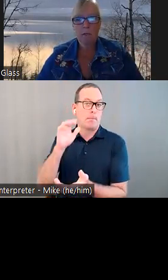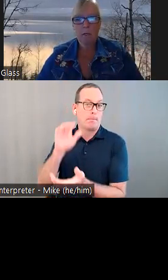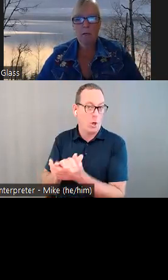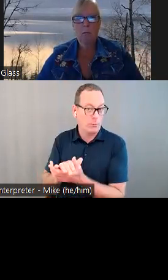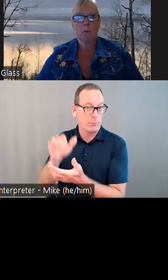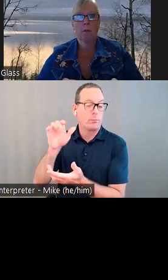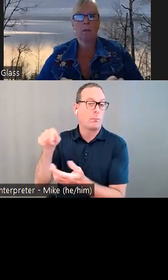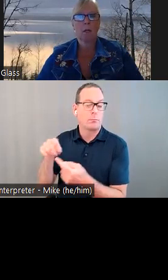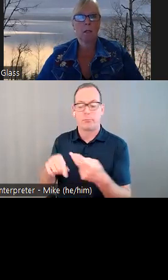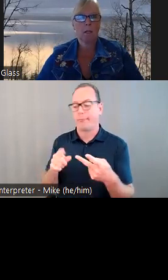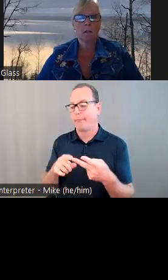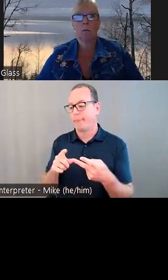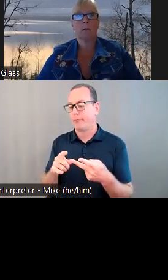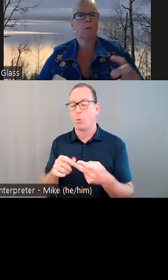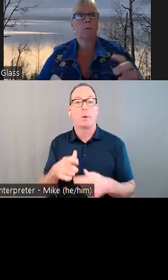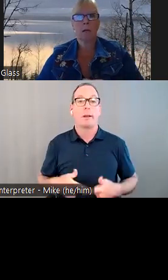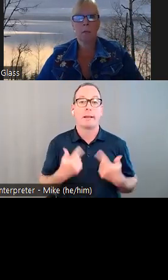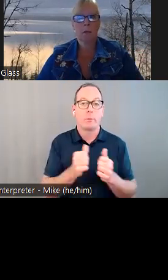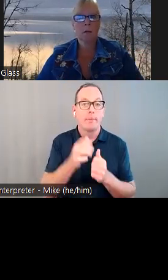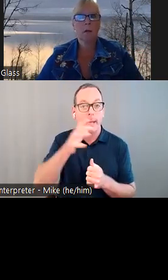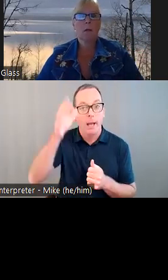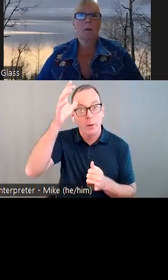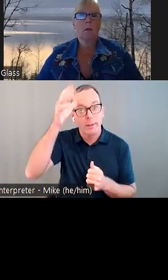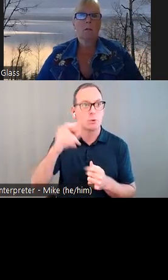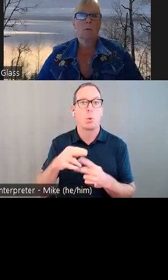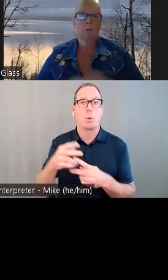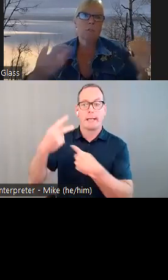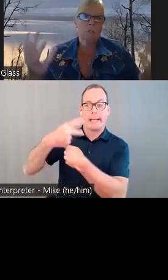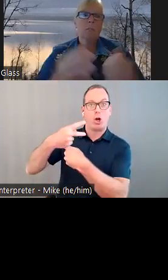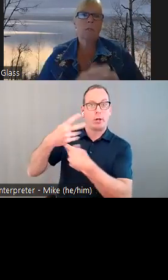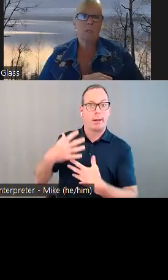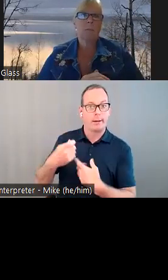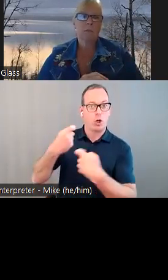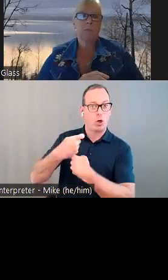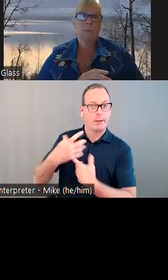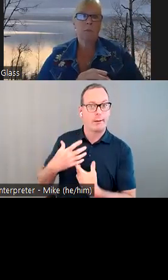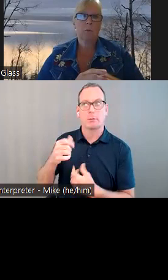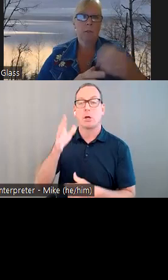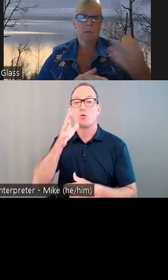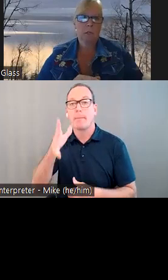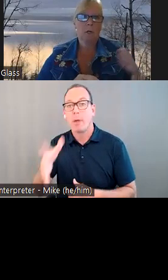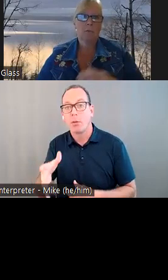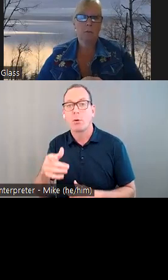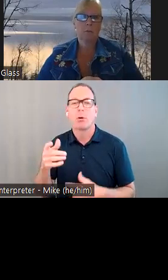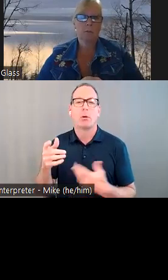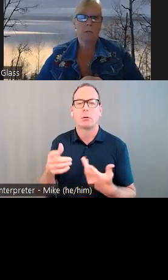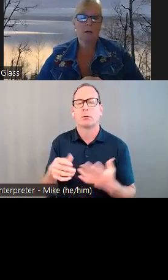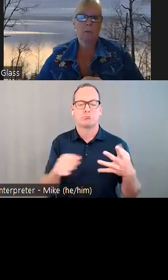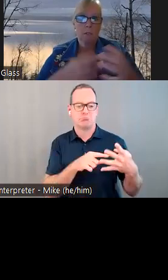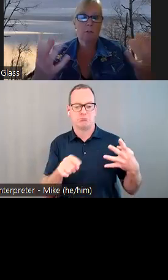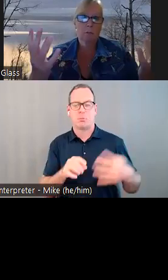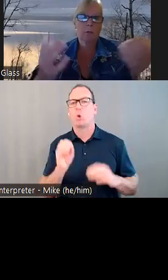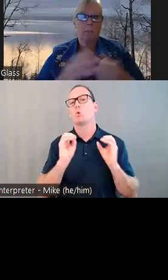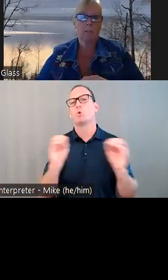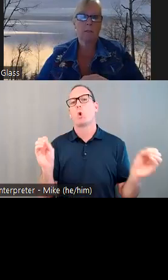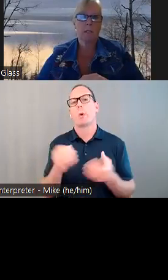have an income, or with their guardian or with their grandmother. So those are just some examples of people who would check off no source of income because